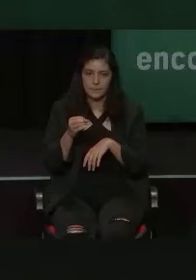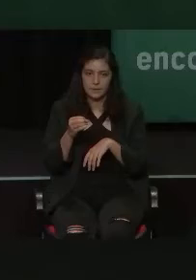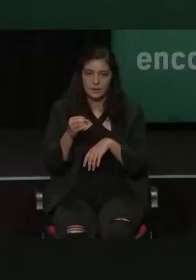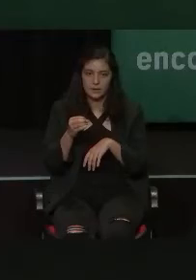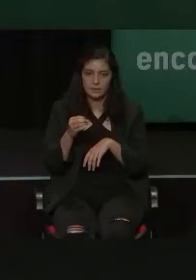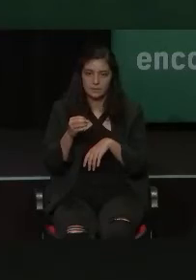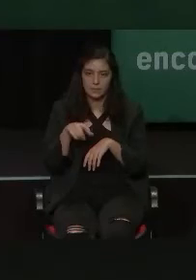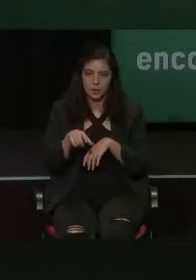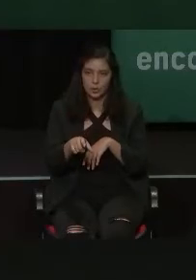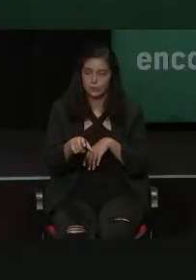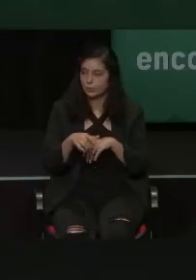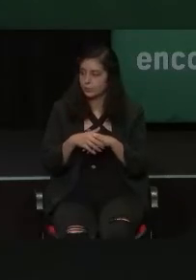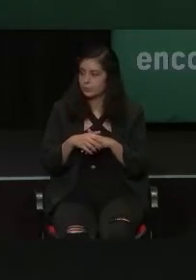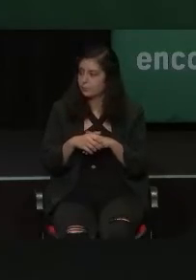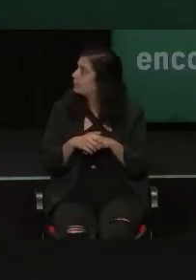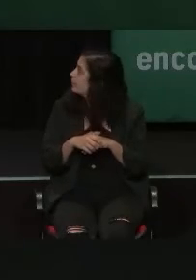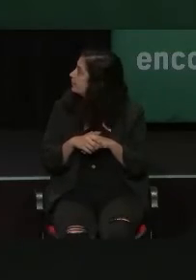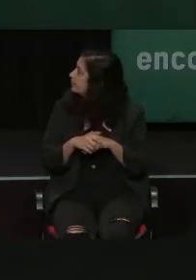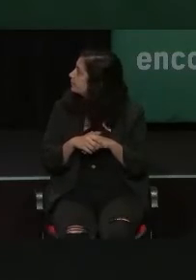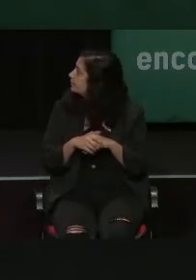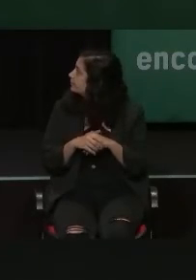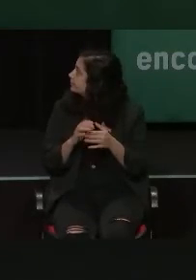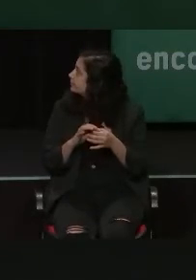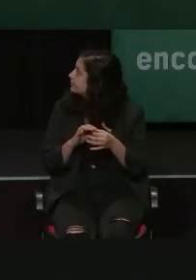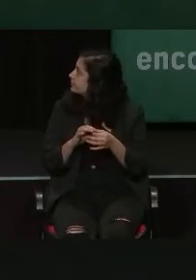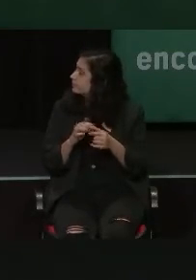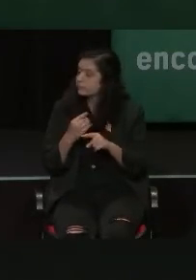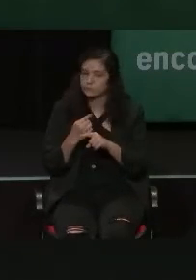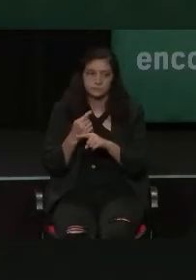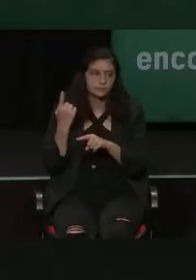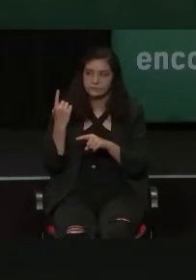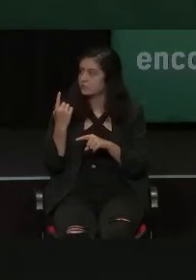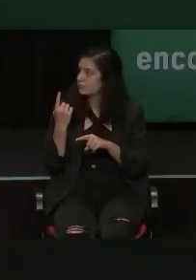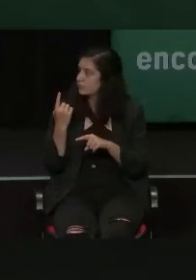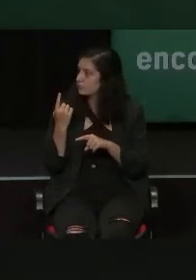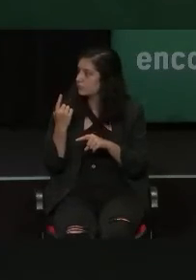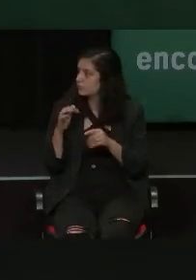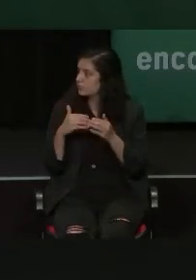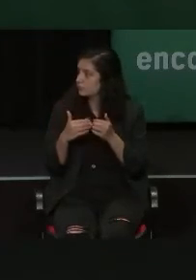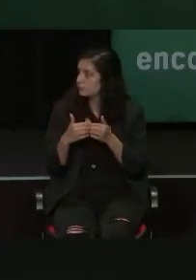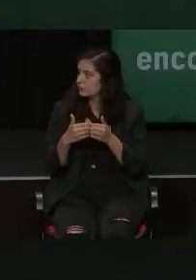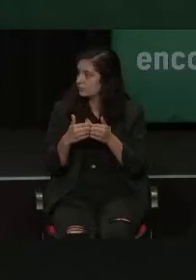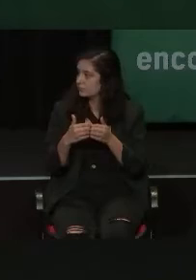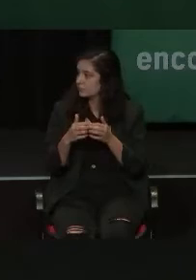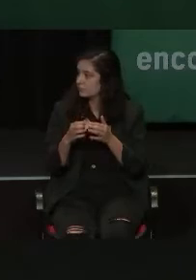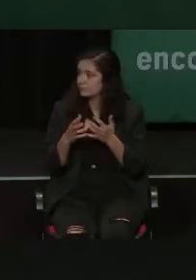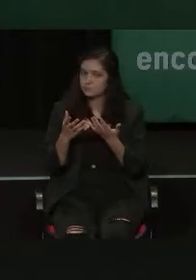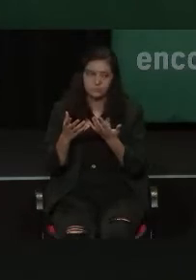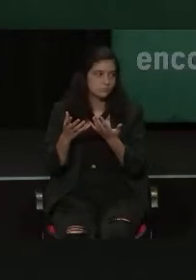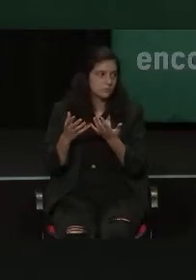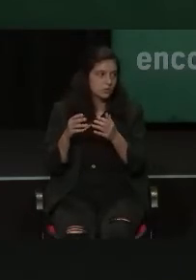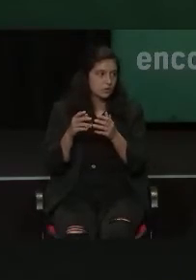hospedeiro. Este fenómeno chama-se recalcitrância. Regarding biofilm recalcitrance to antimicrobials, there are a lot